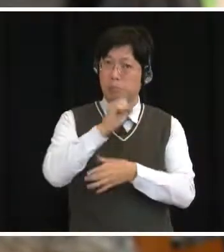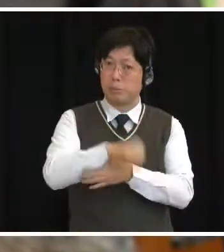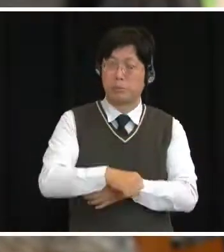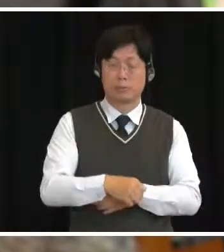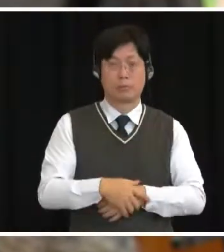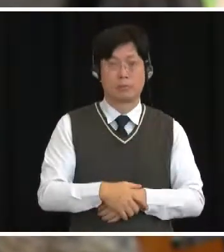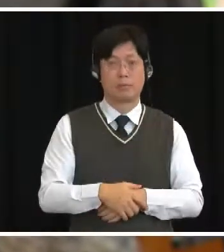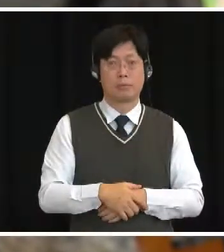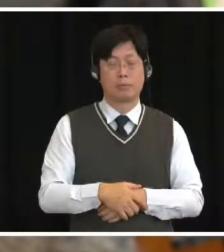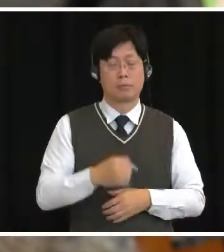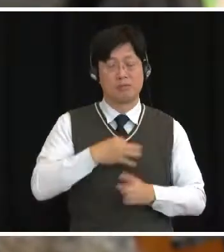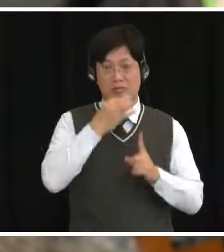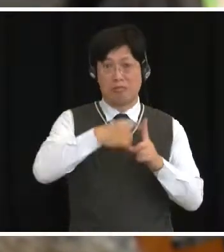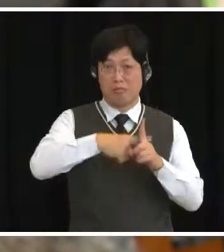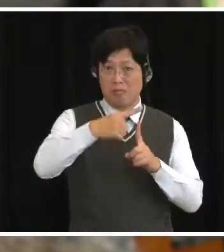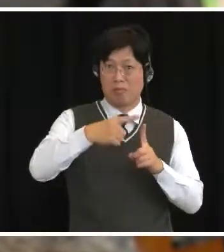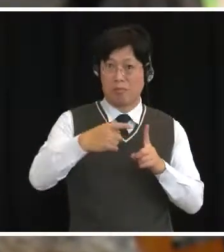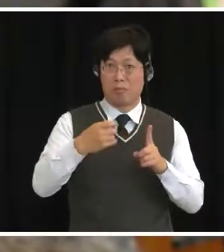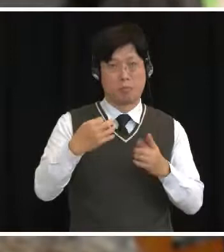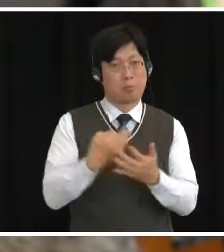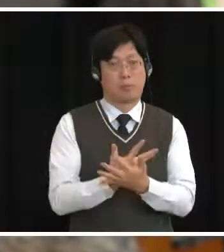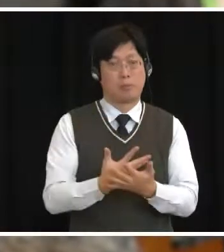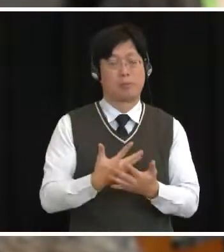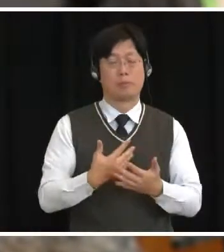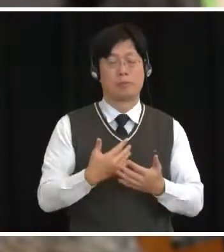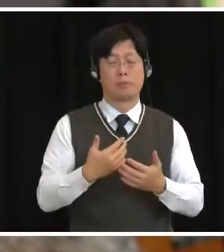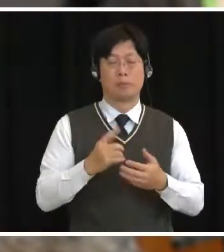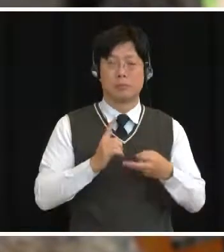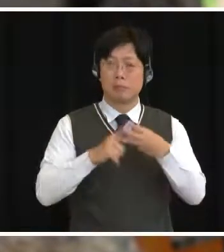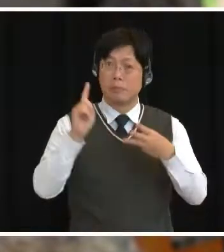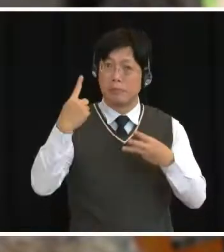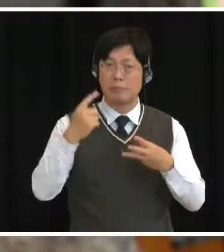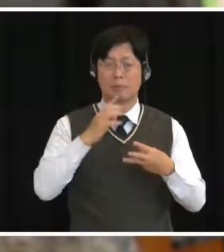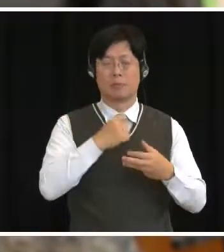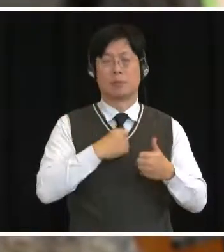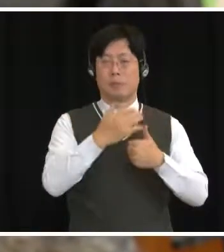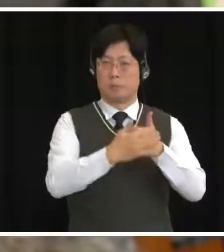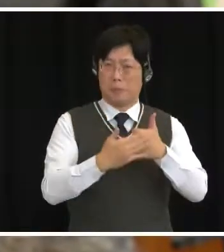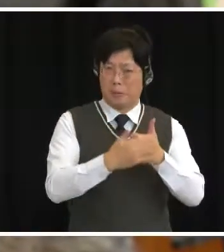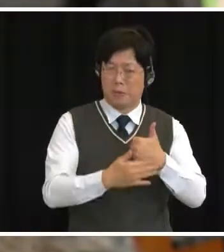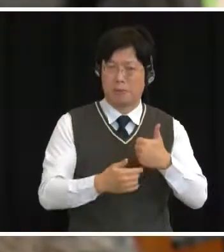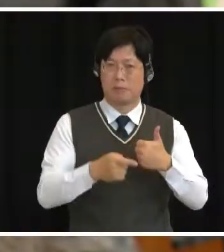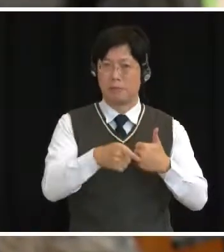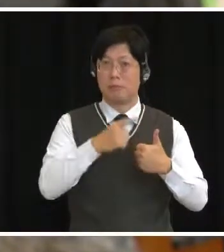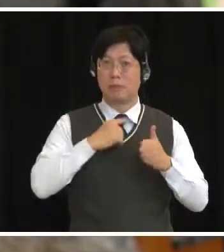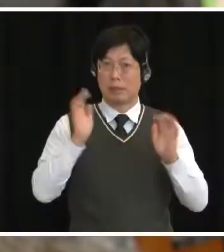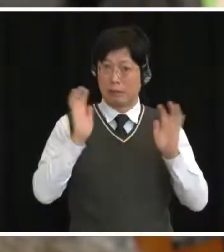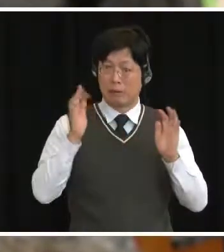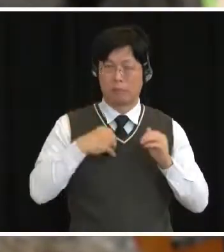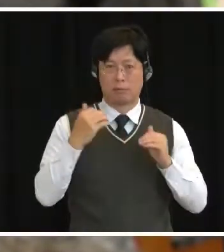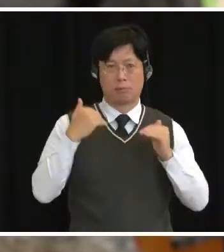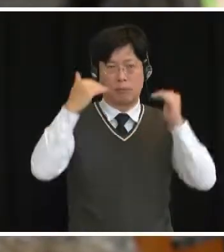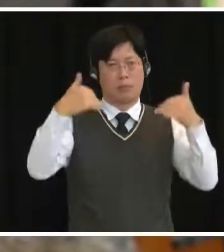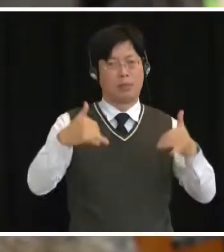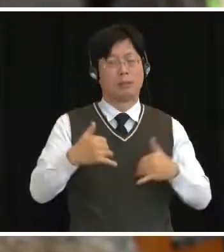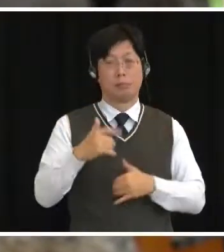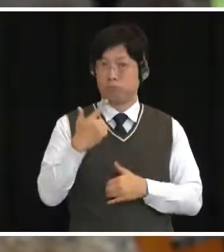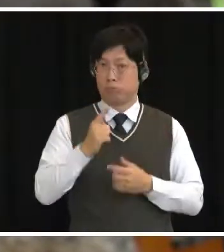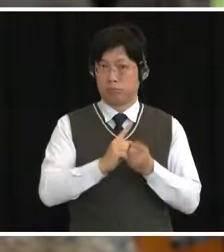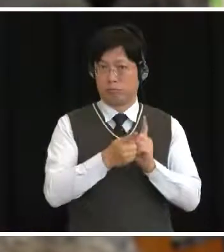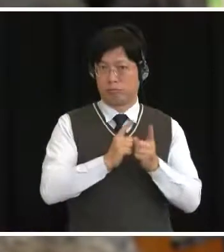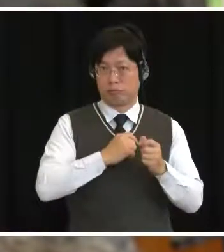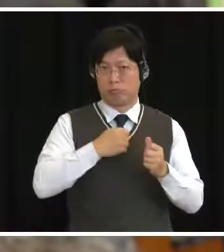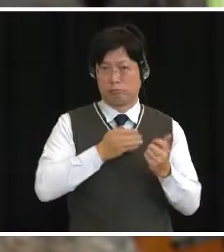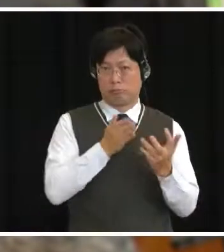a lot of children still have to get consent from their parents before they engage in certain acts.